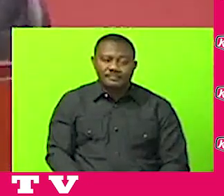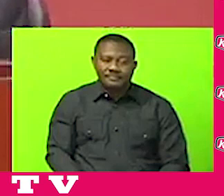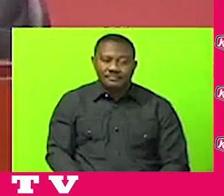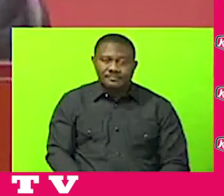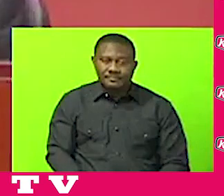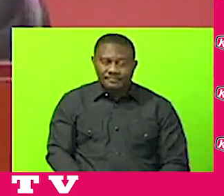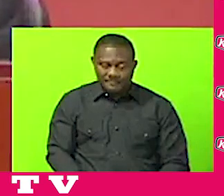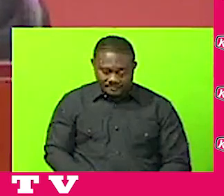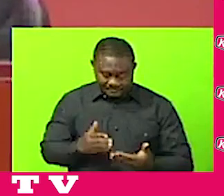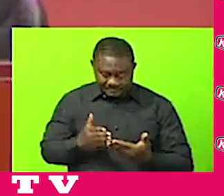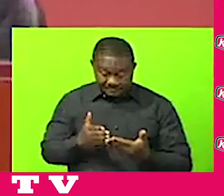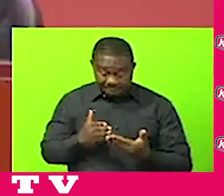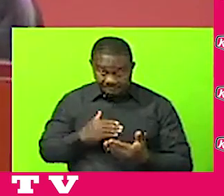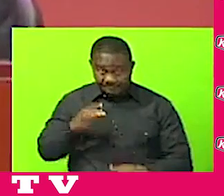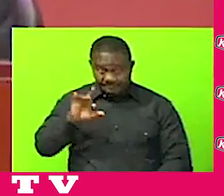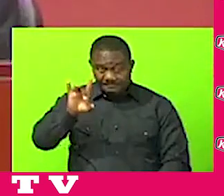Page 8.